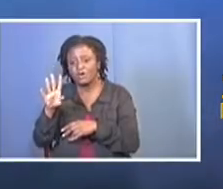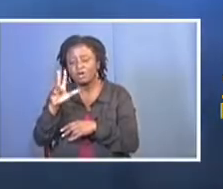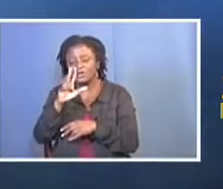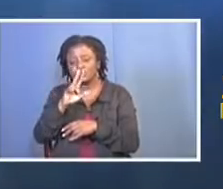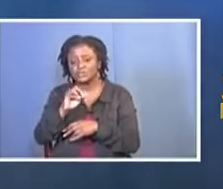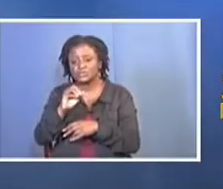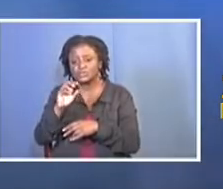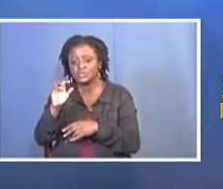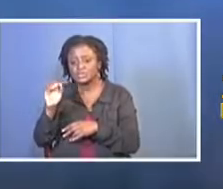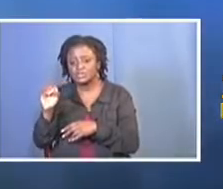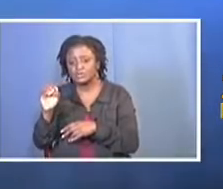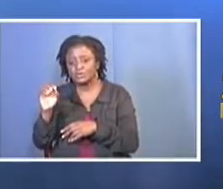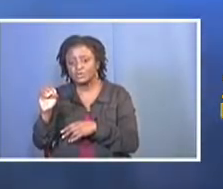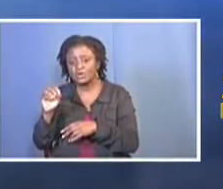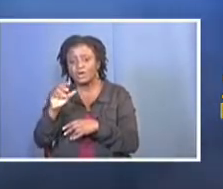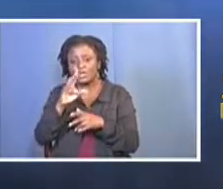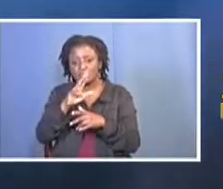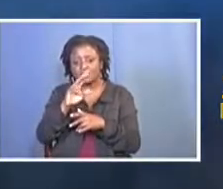324-2030,